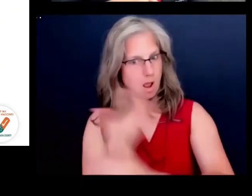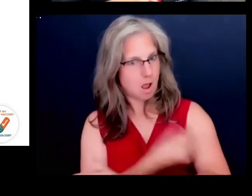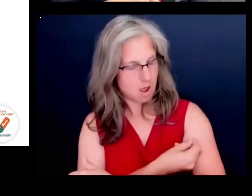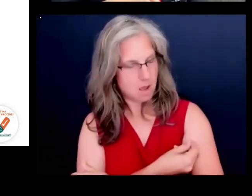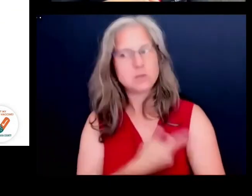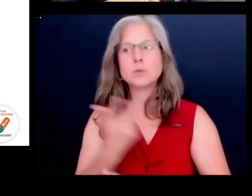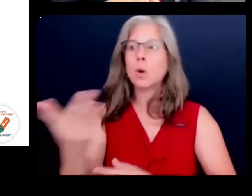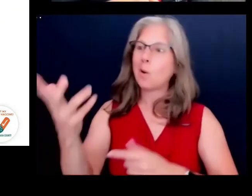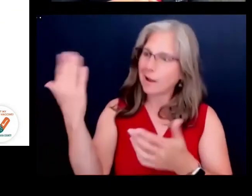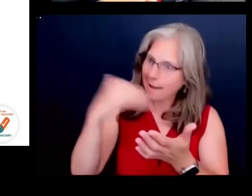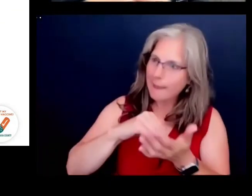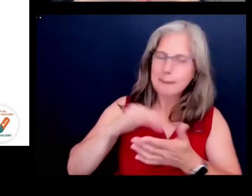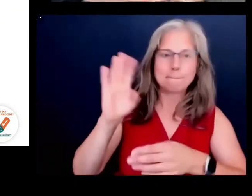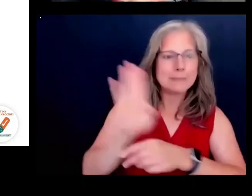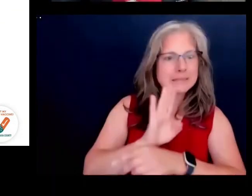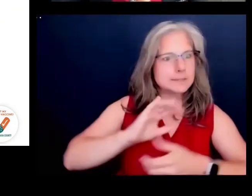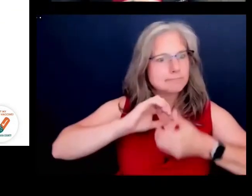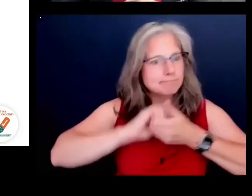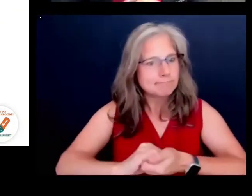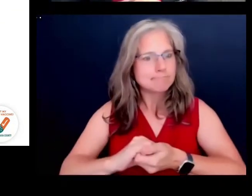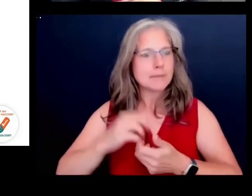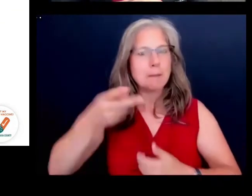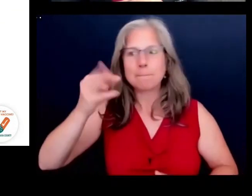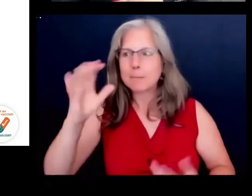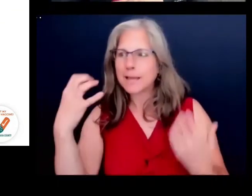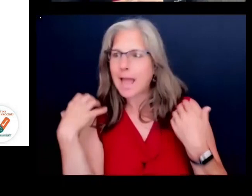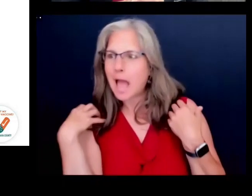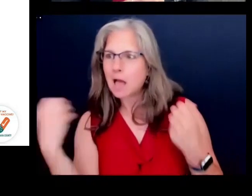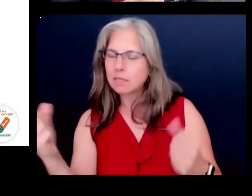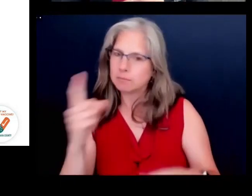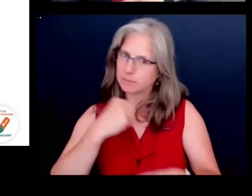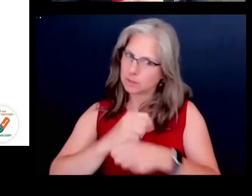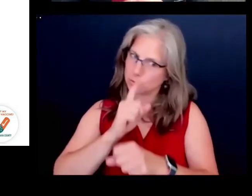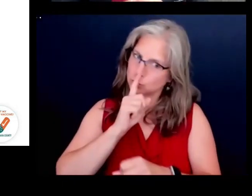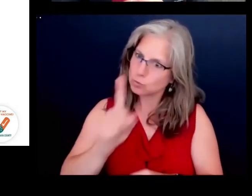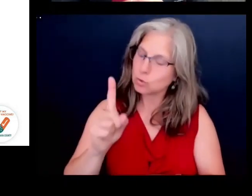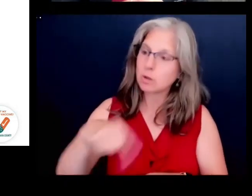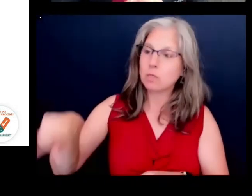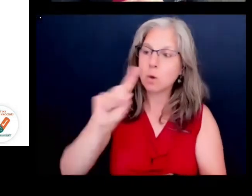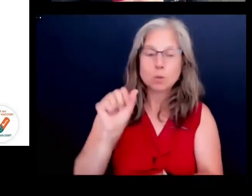businesses partnering with public health to ensure that